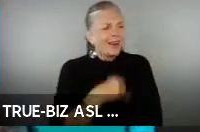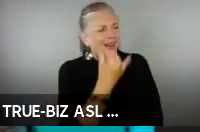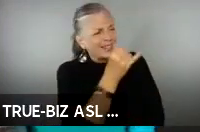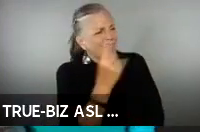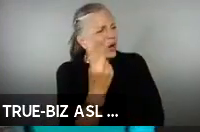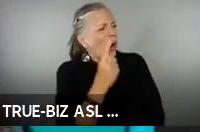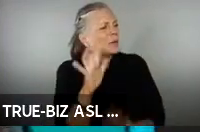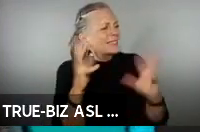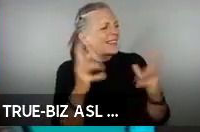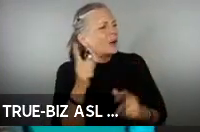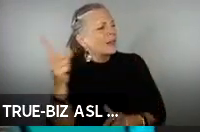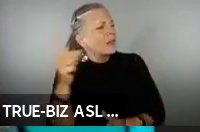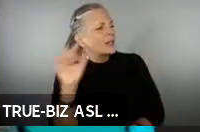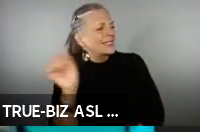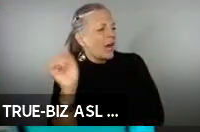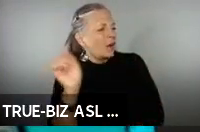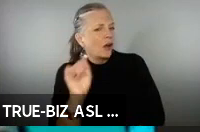in Seattle.